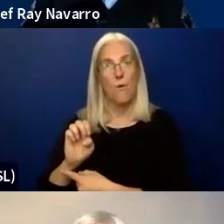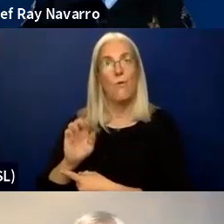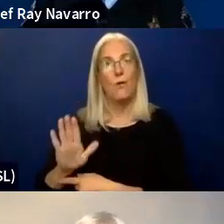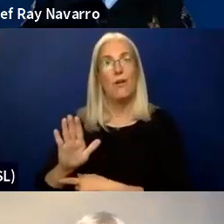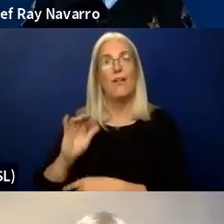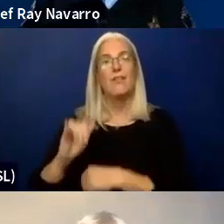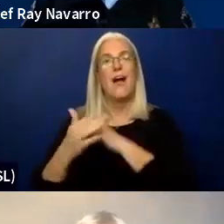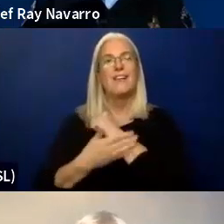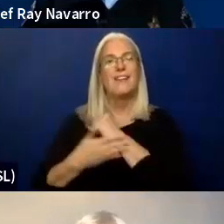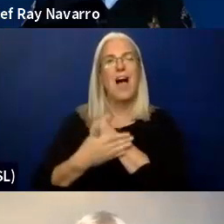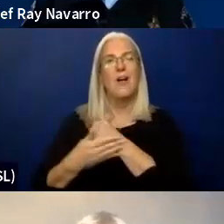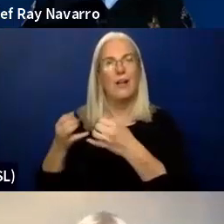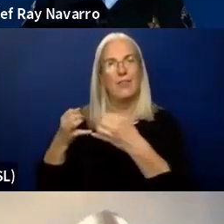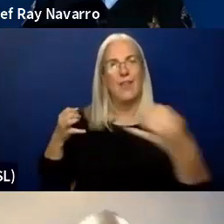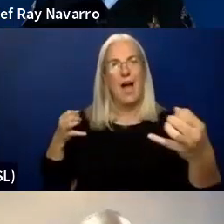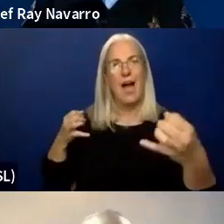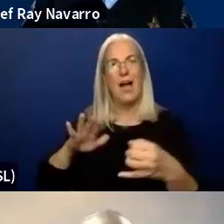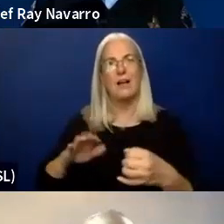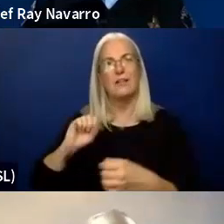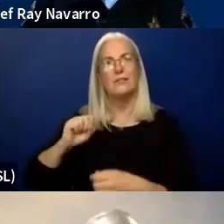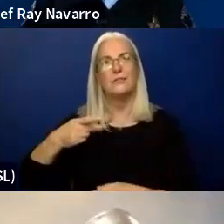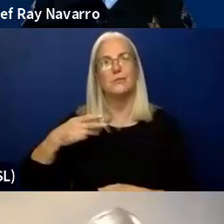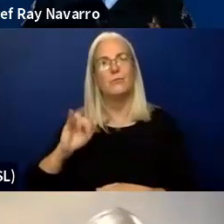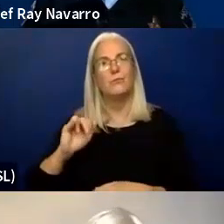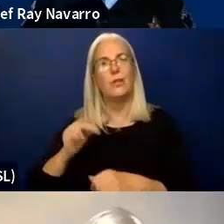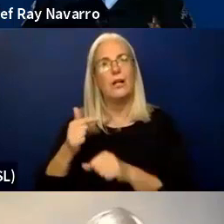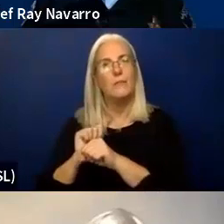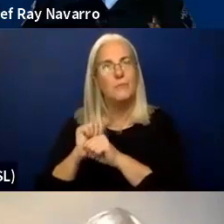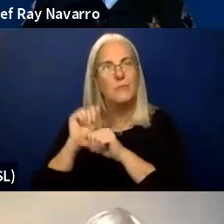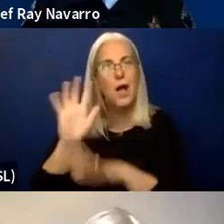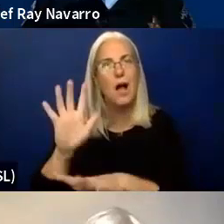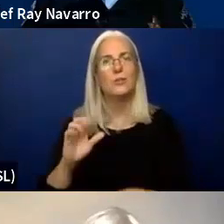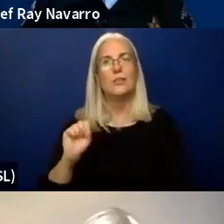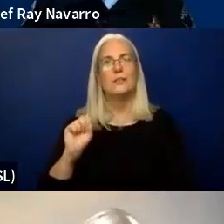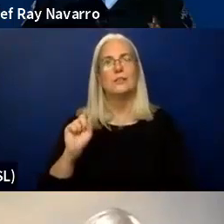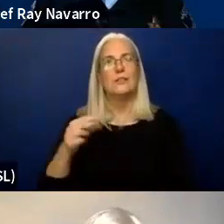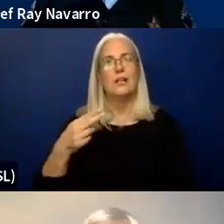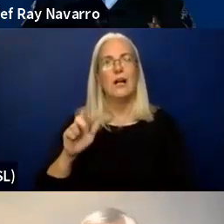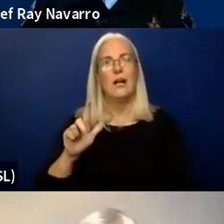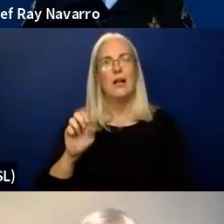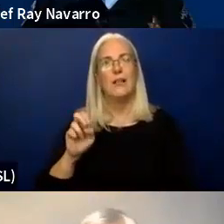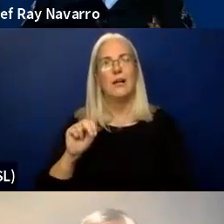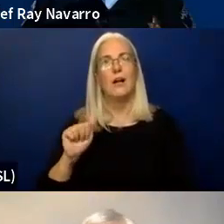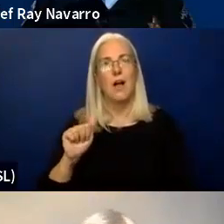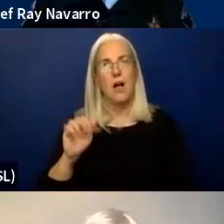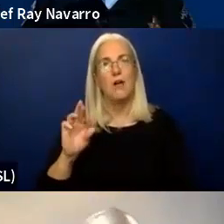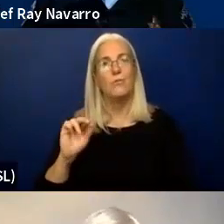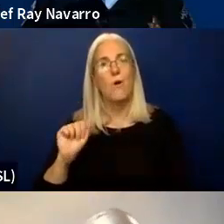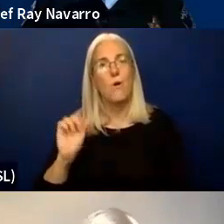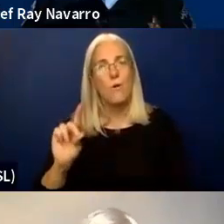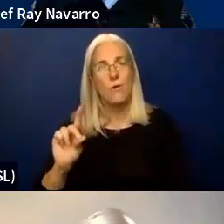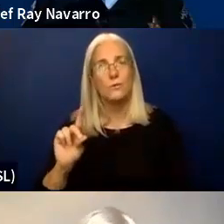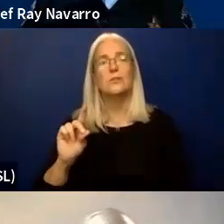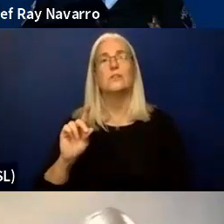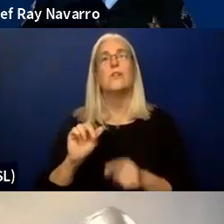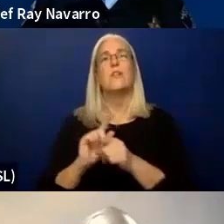Road, and over off the Gates Road out to the end of Sharp Road. However, no